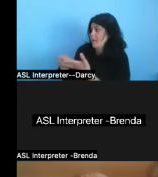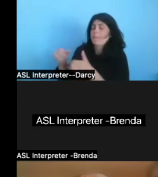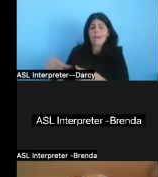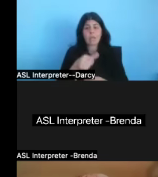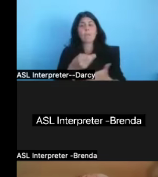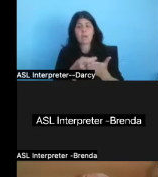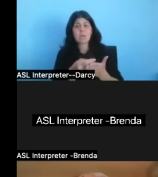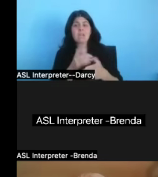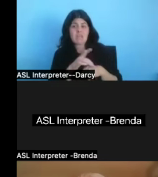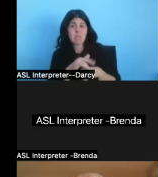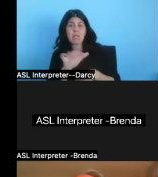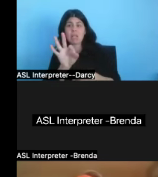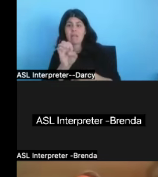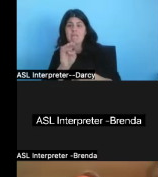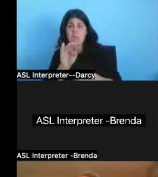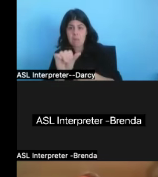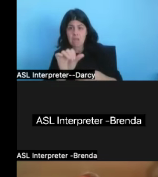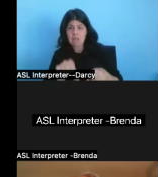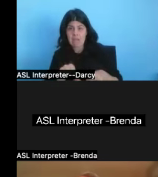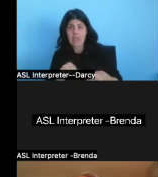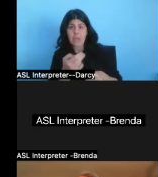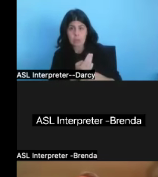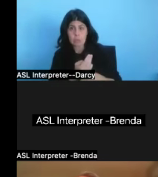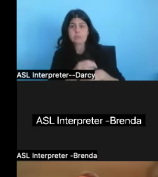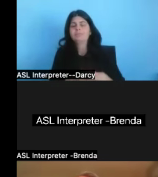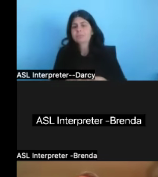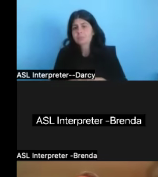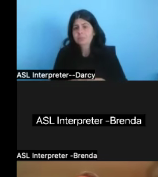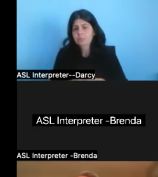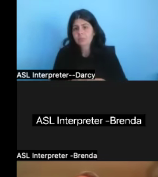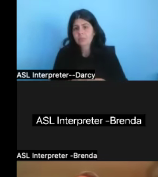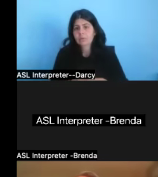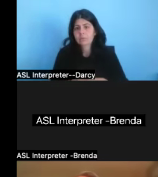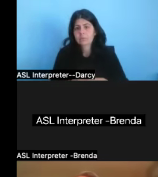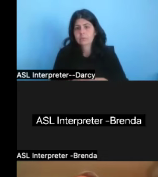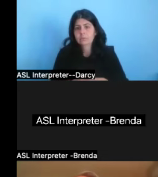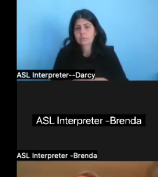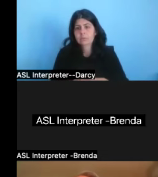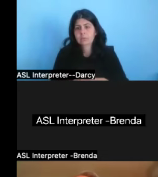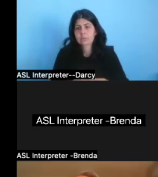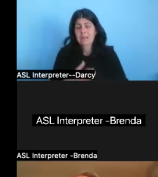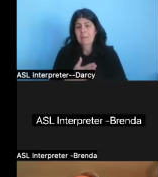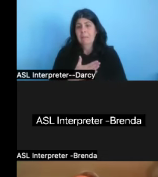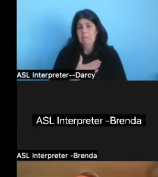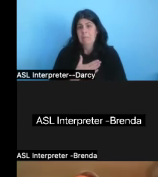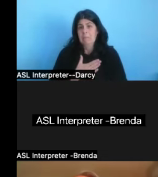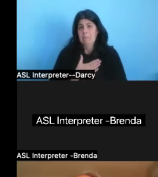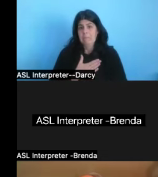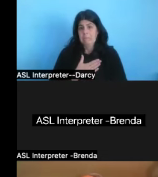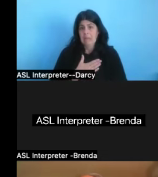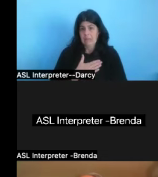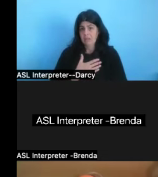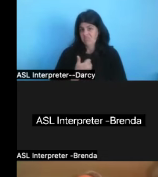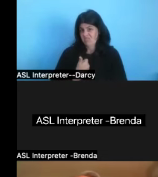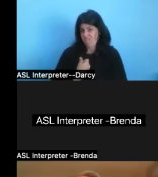funds that can be used. My personal feeling on the progress of all of